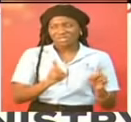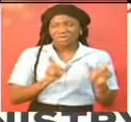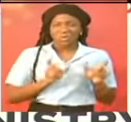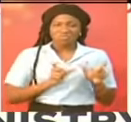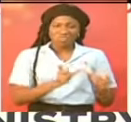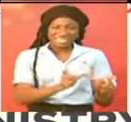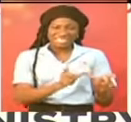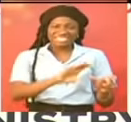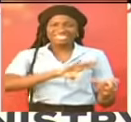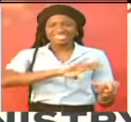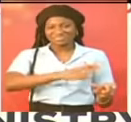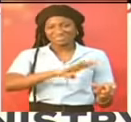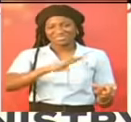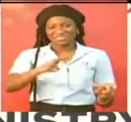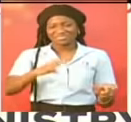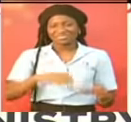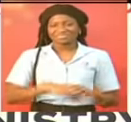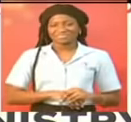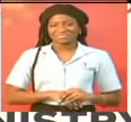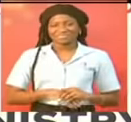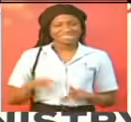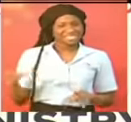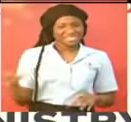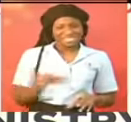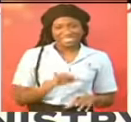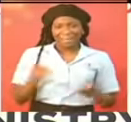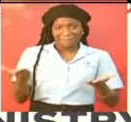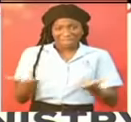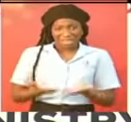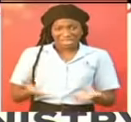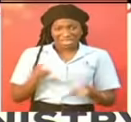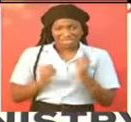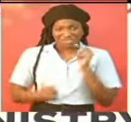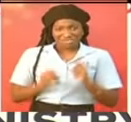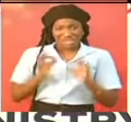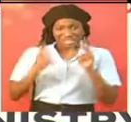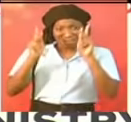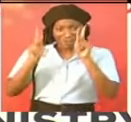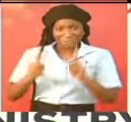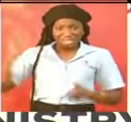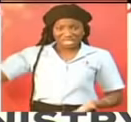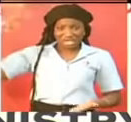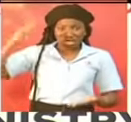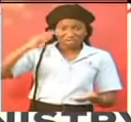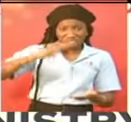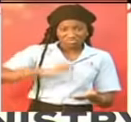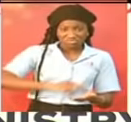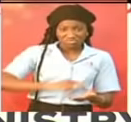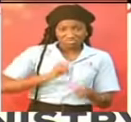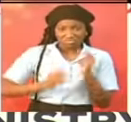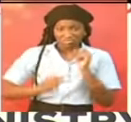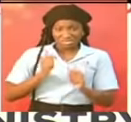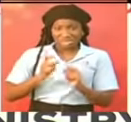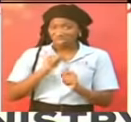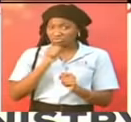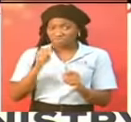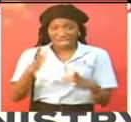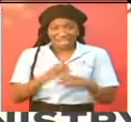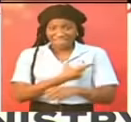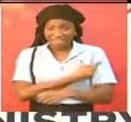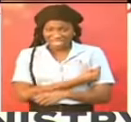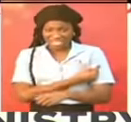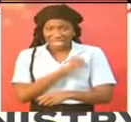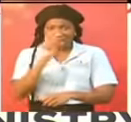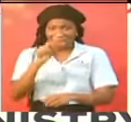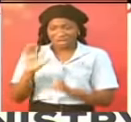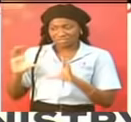towards a similar system here where vaccinated individuals are treated in one way and those who are not yet vaccinated then have to quarantine,